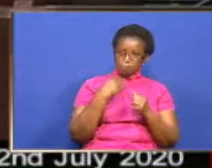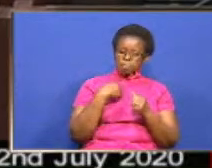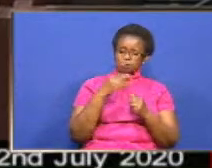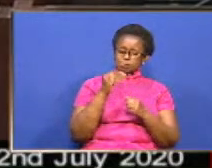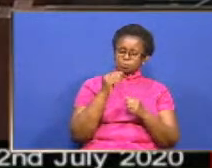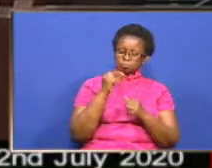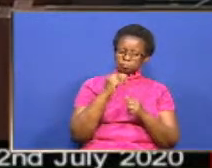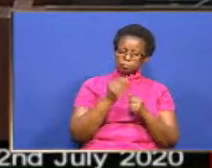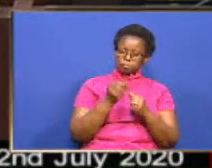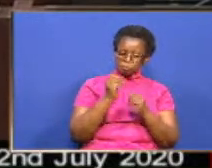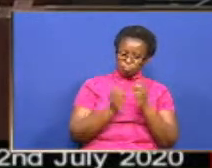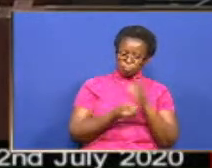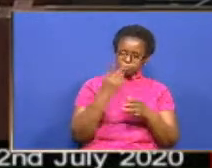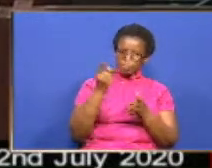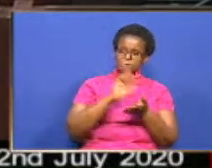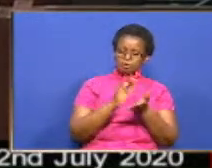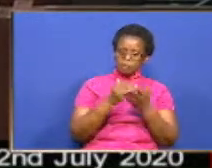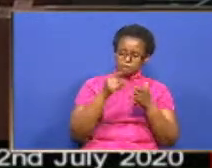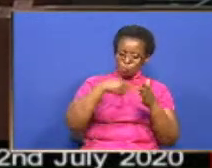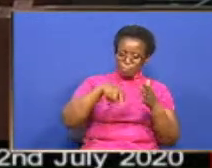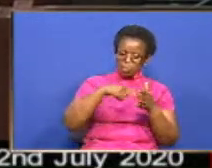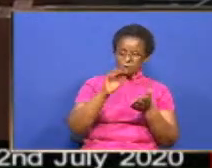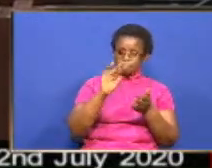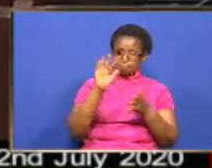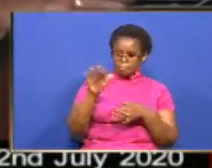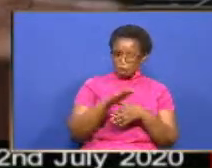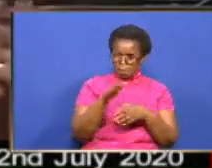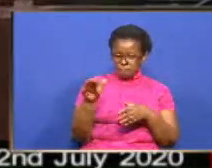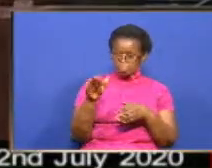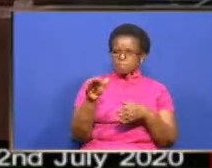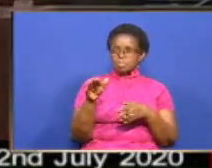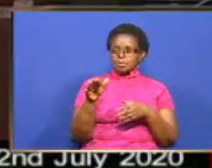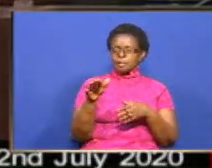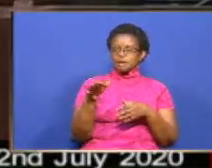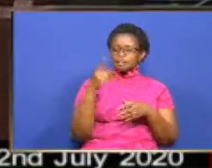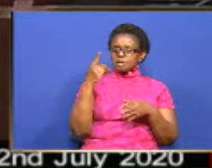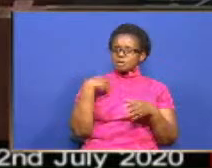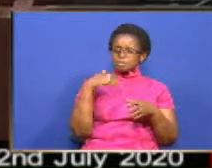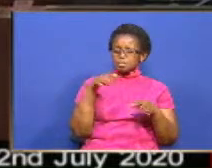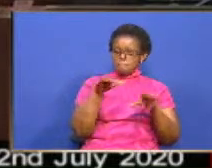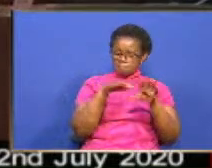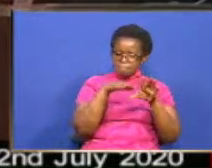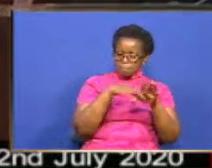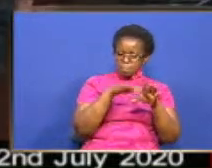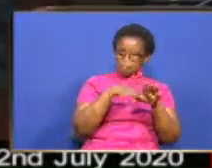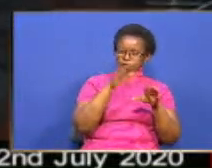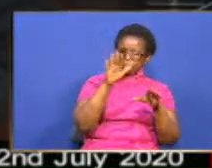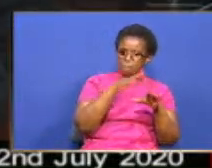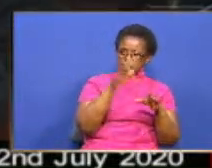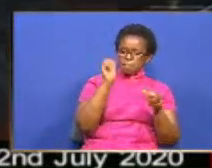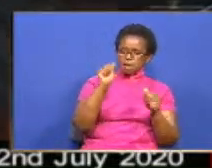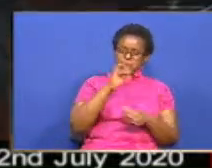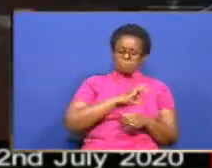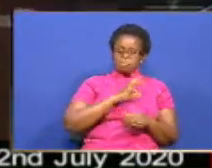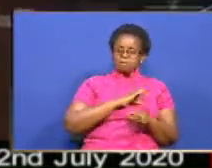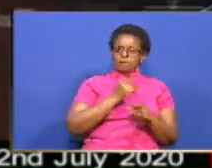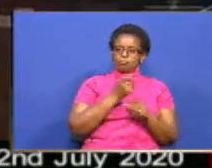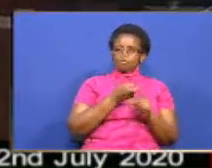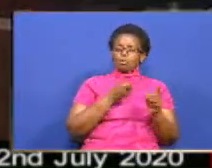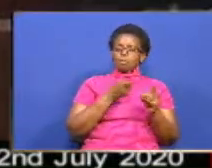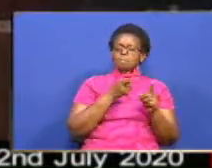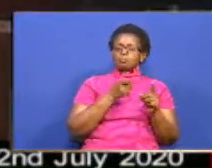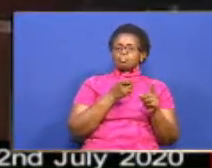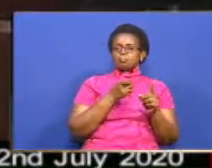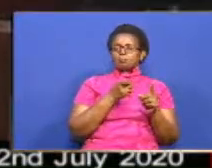Parliament so that we can, at least the membership of Parliament, can benefit from the utilization of